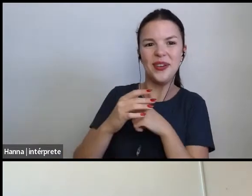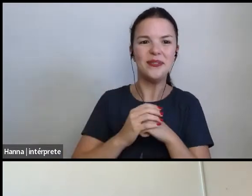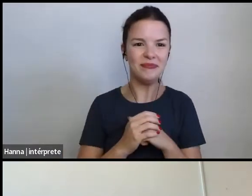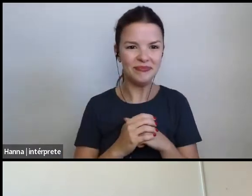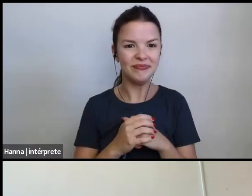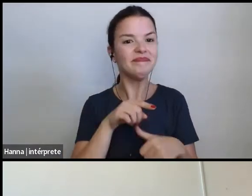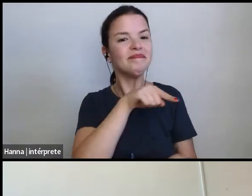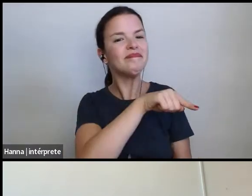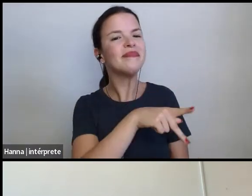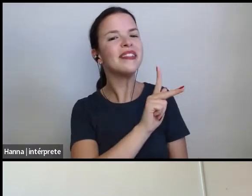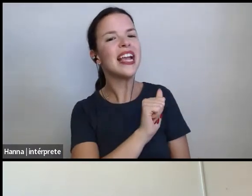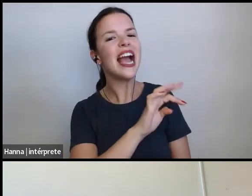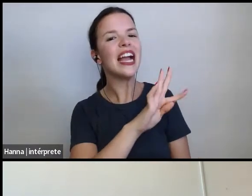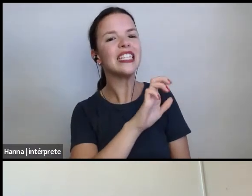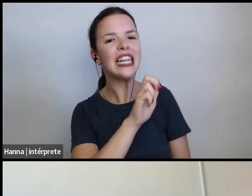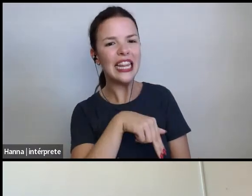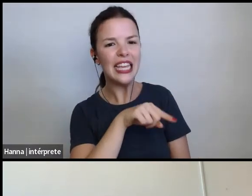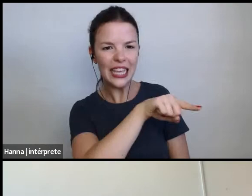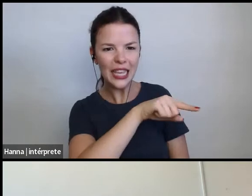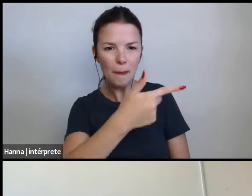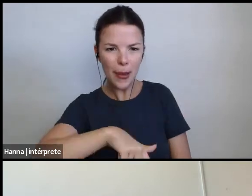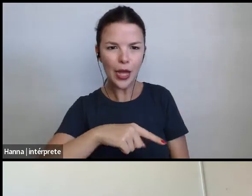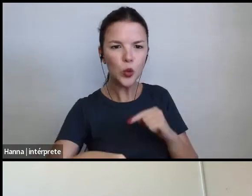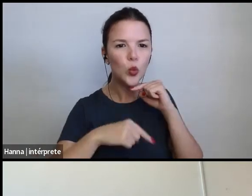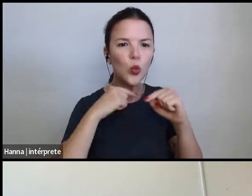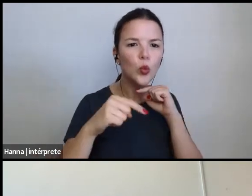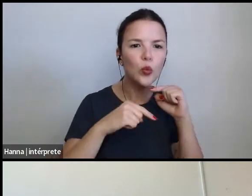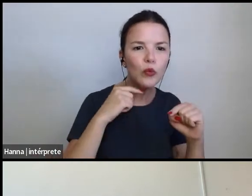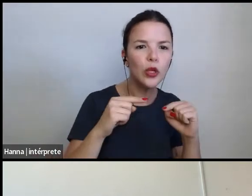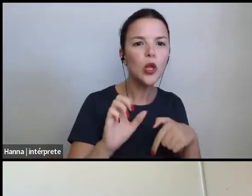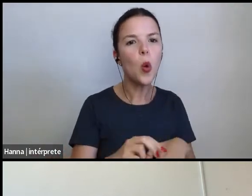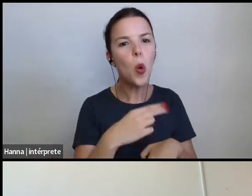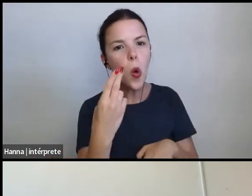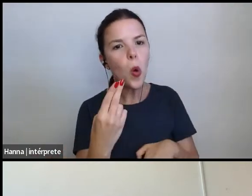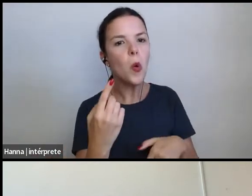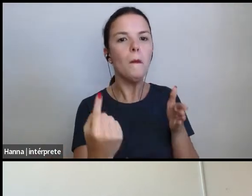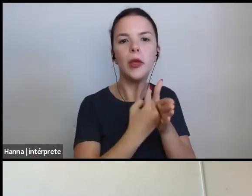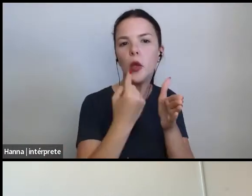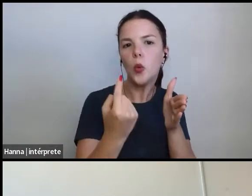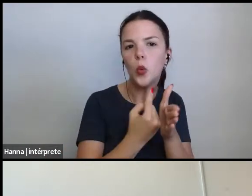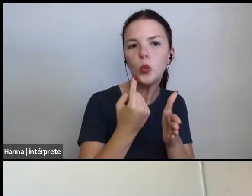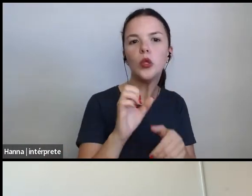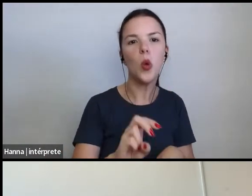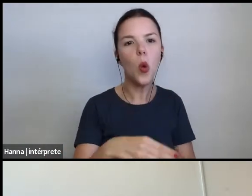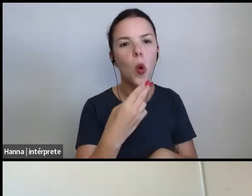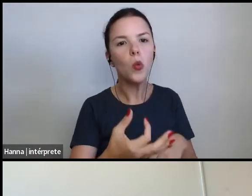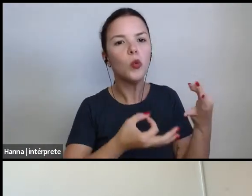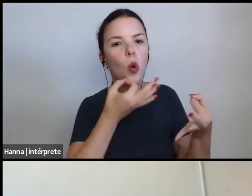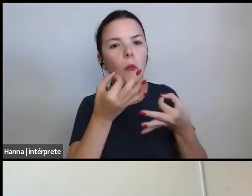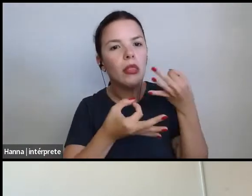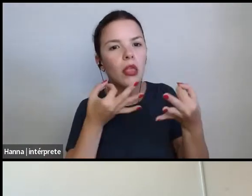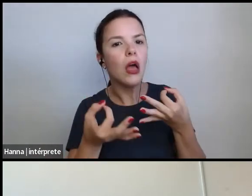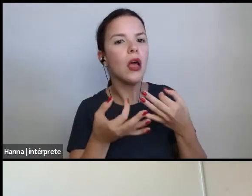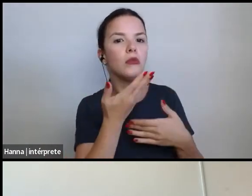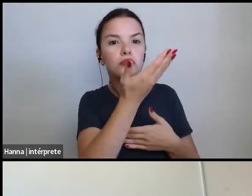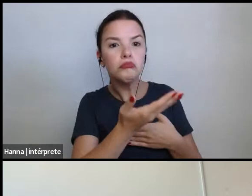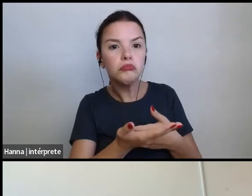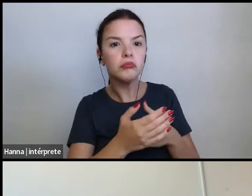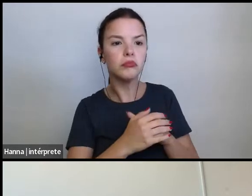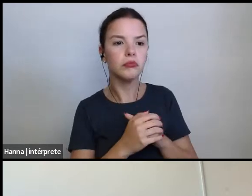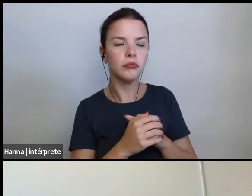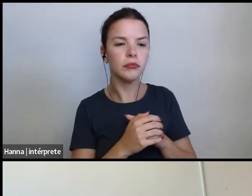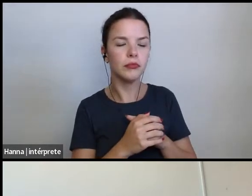Kathleen has something more to say to the audience.